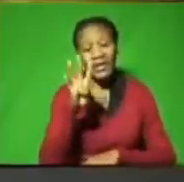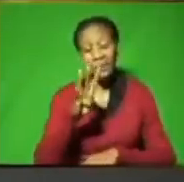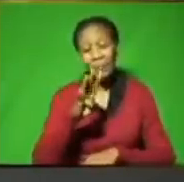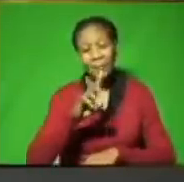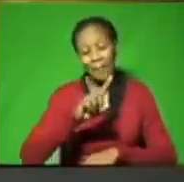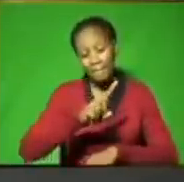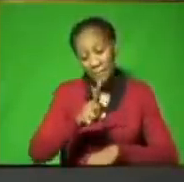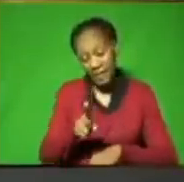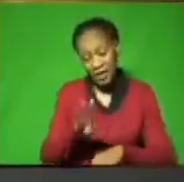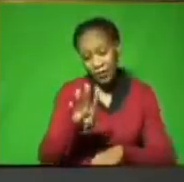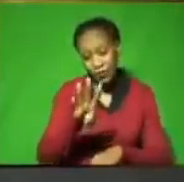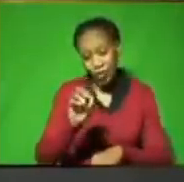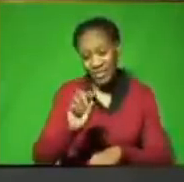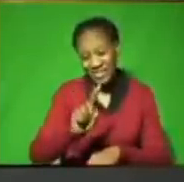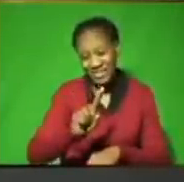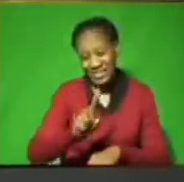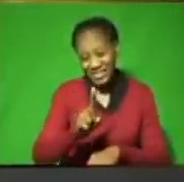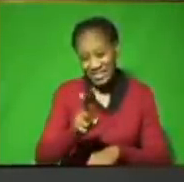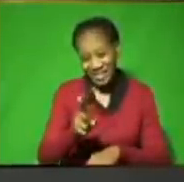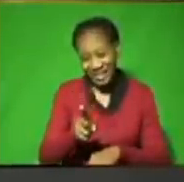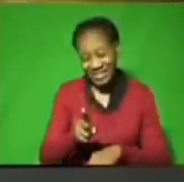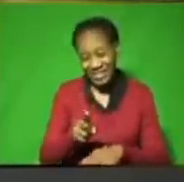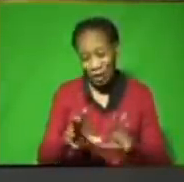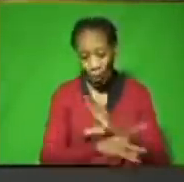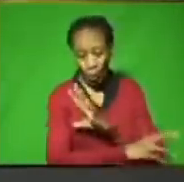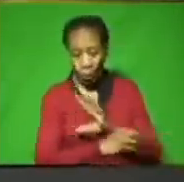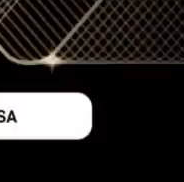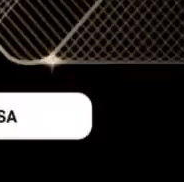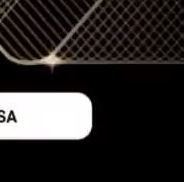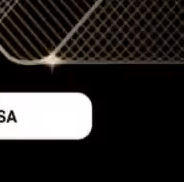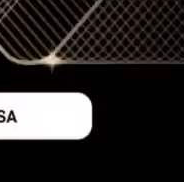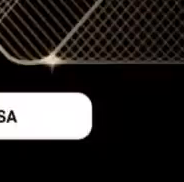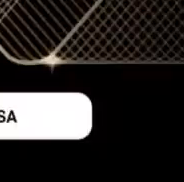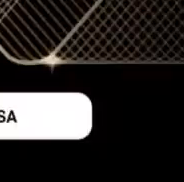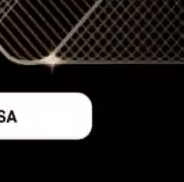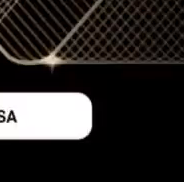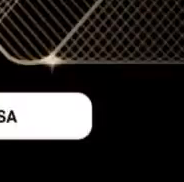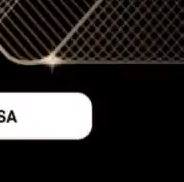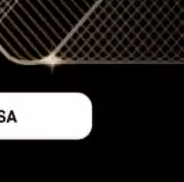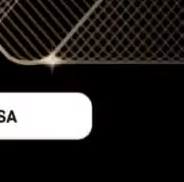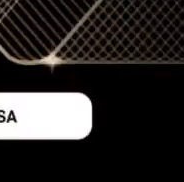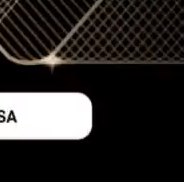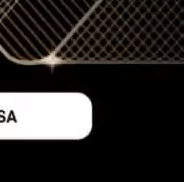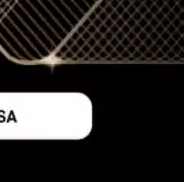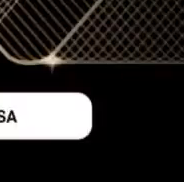will then be taken from the next speaker from the EFF. I now invite